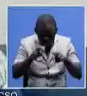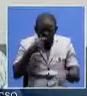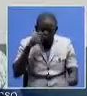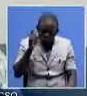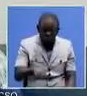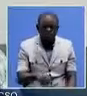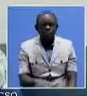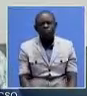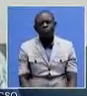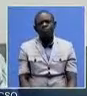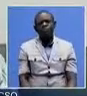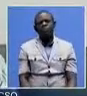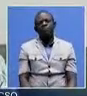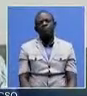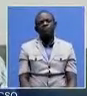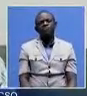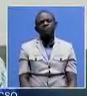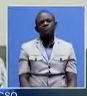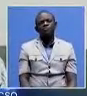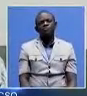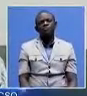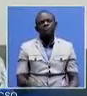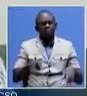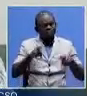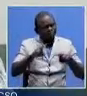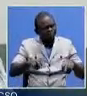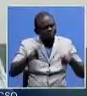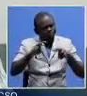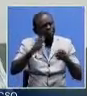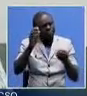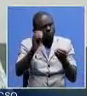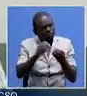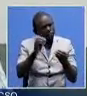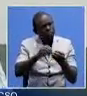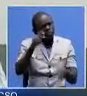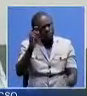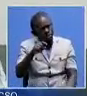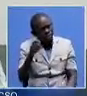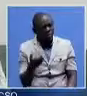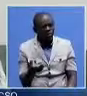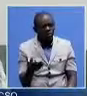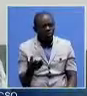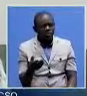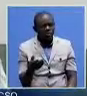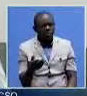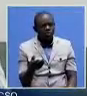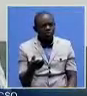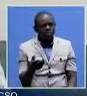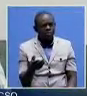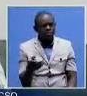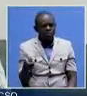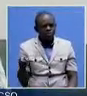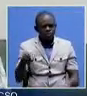be enhanced so that products are produced under monitored